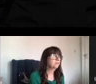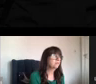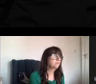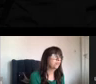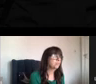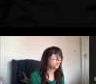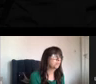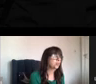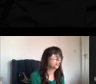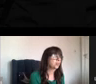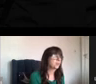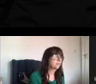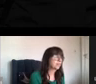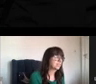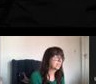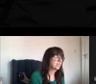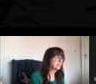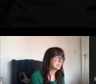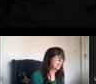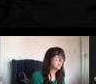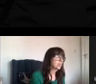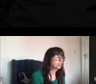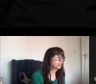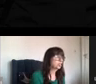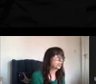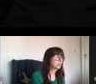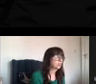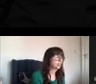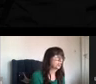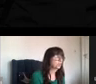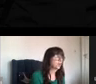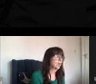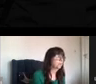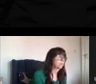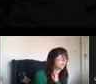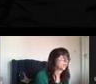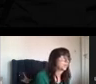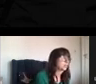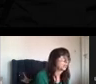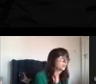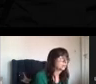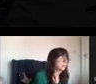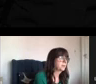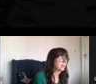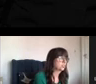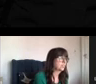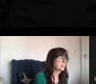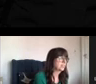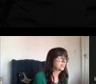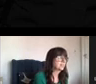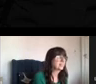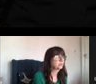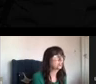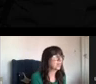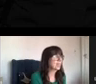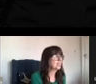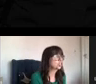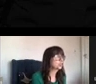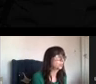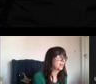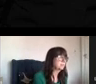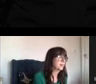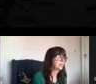And I very much appreciate being invited here today to deliver to you the conclusions of my PhD thesis. Now,